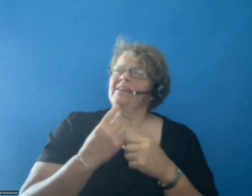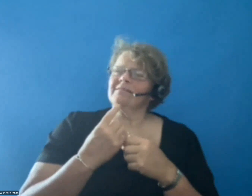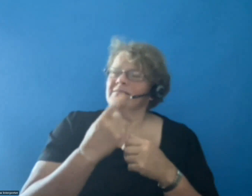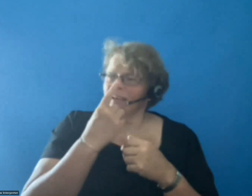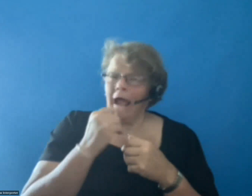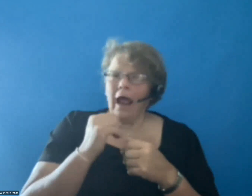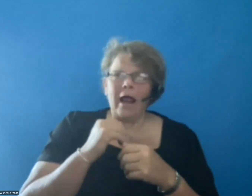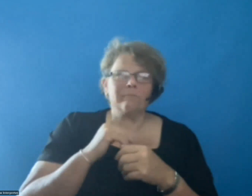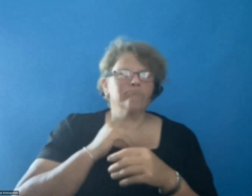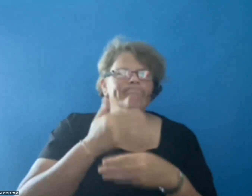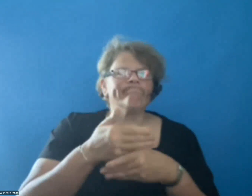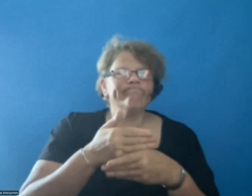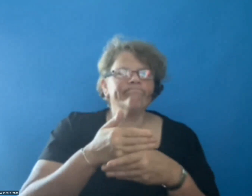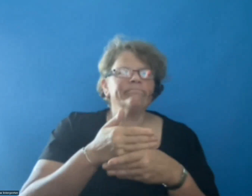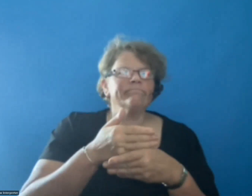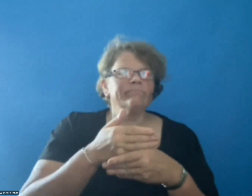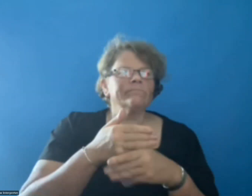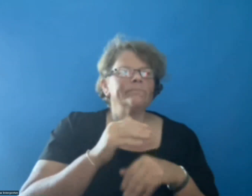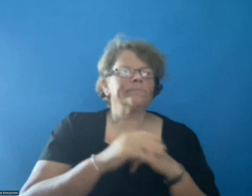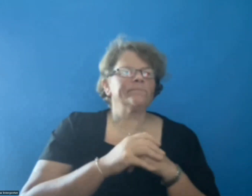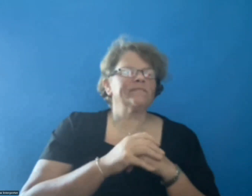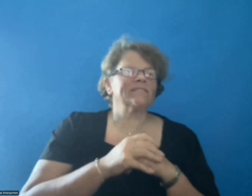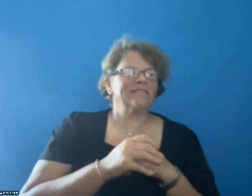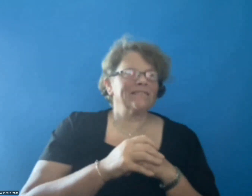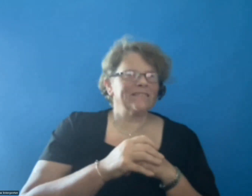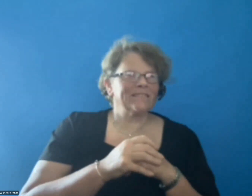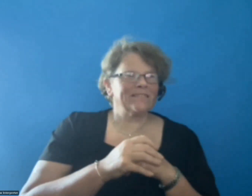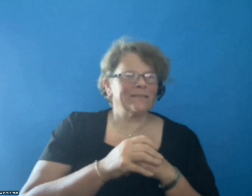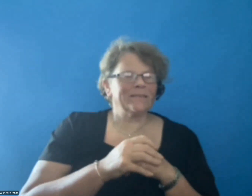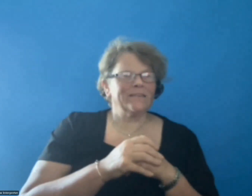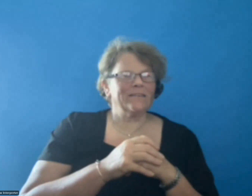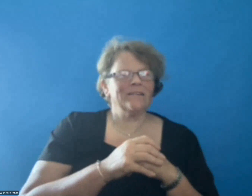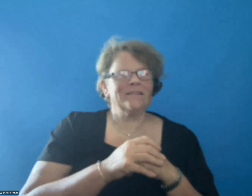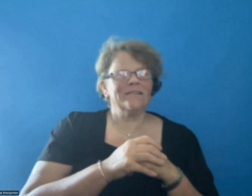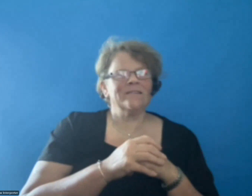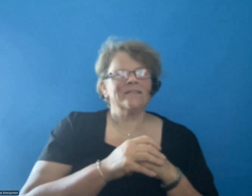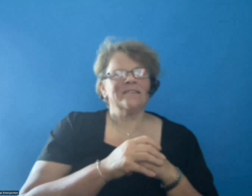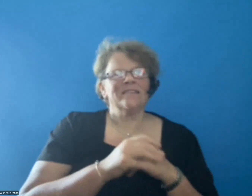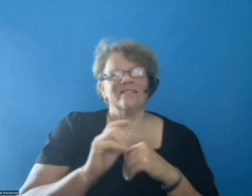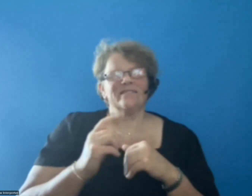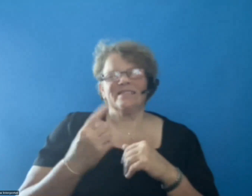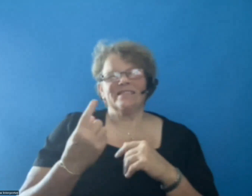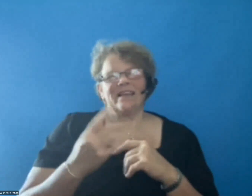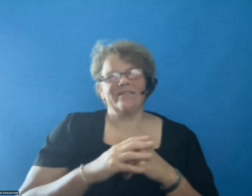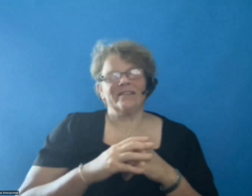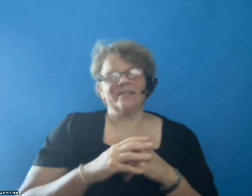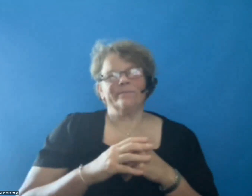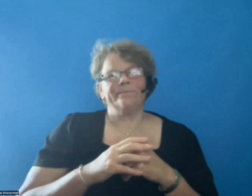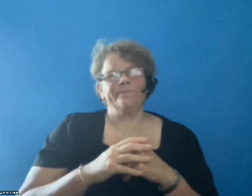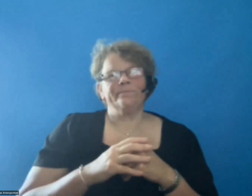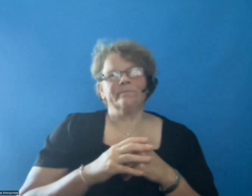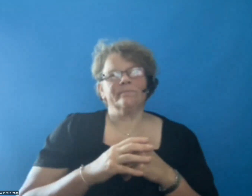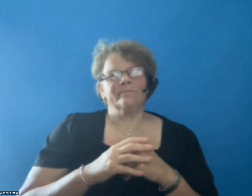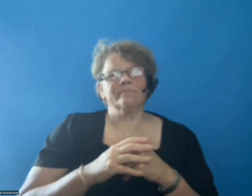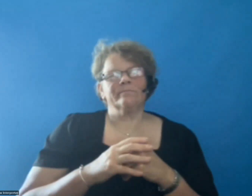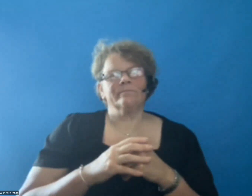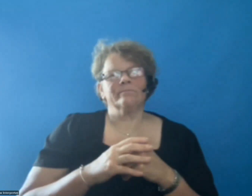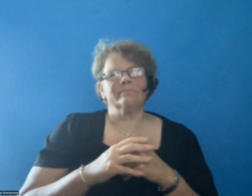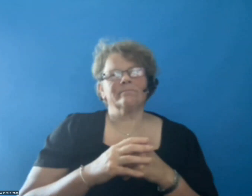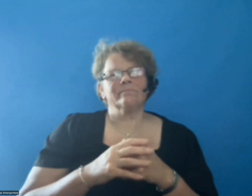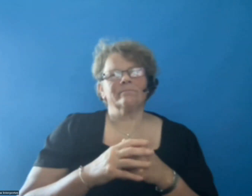plans. Craig, by the way, feel free to come in as well if there's things that I've missed. But I mean, if I say one of them, I mean, definitely the thing about the short